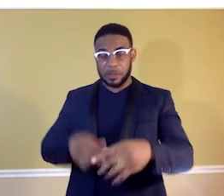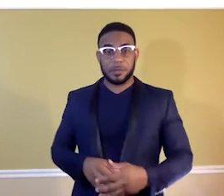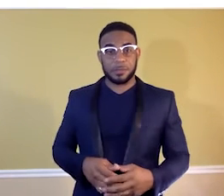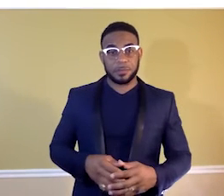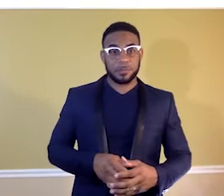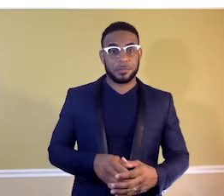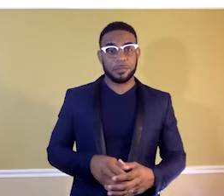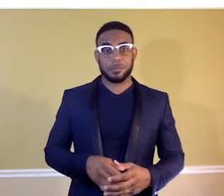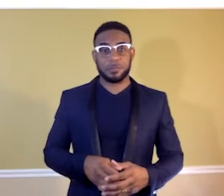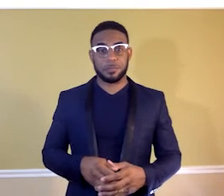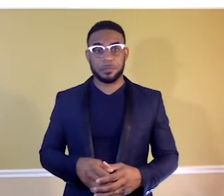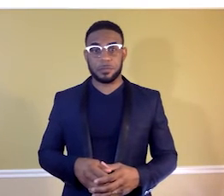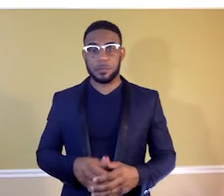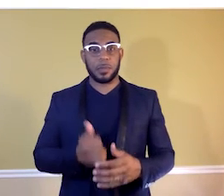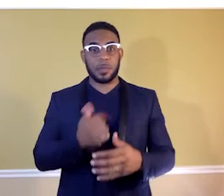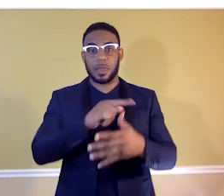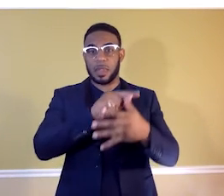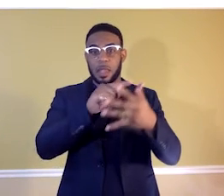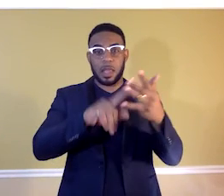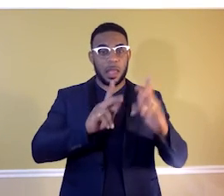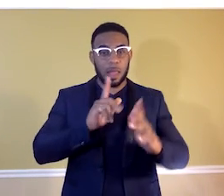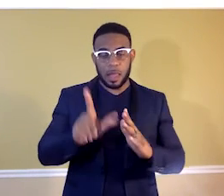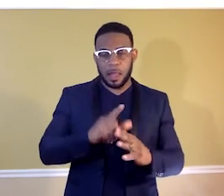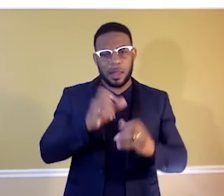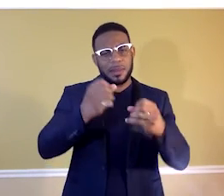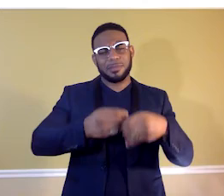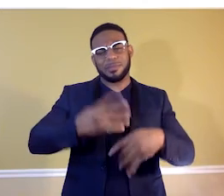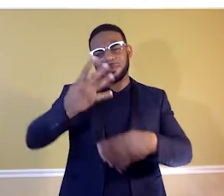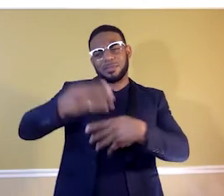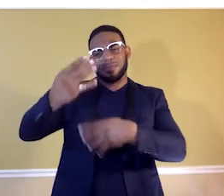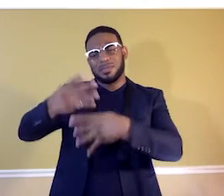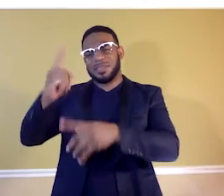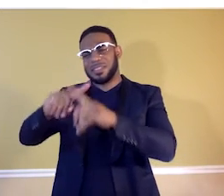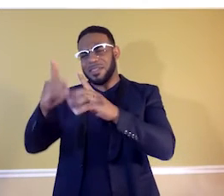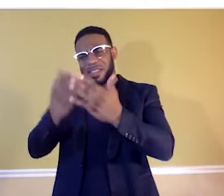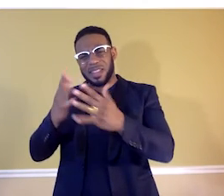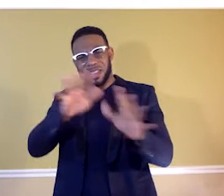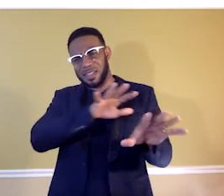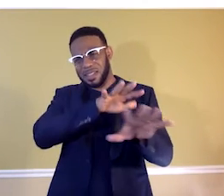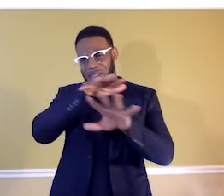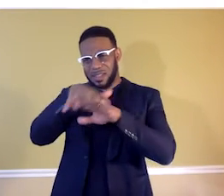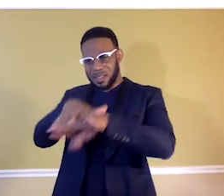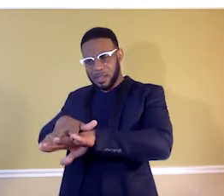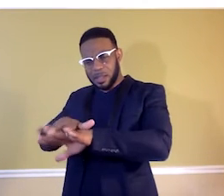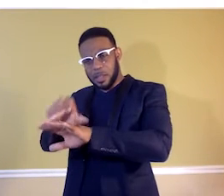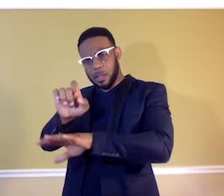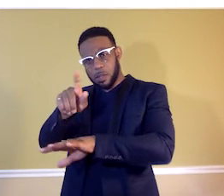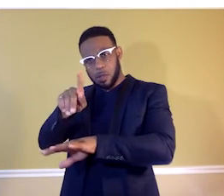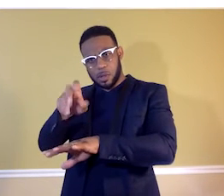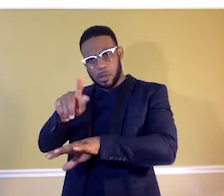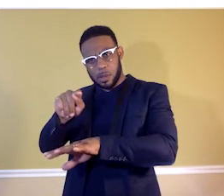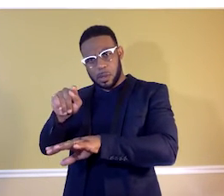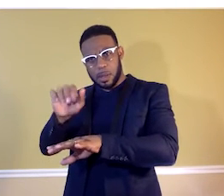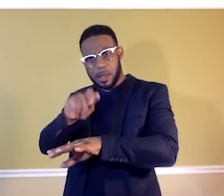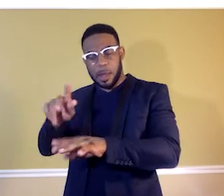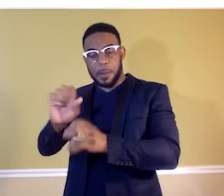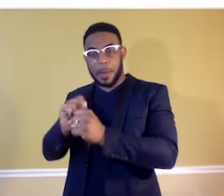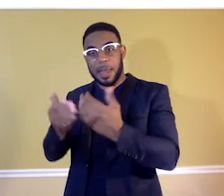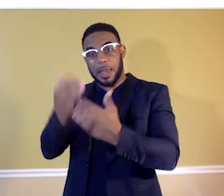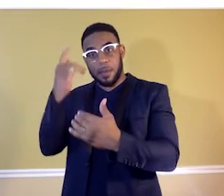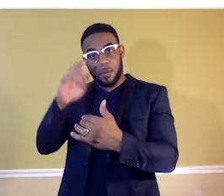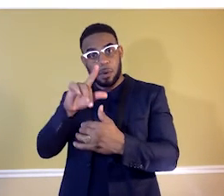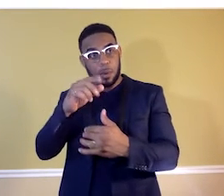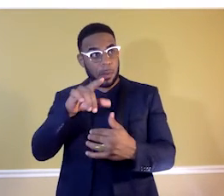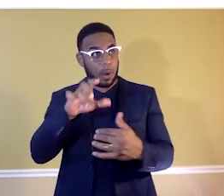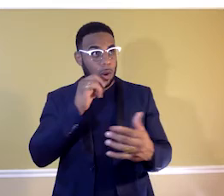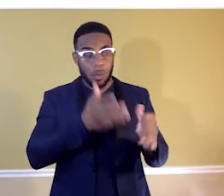I'll tell you the visual library. So there's so many different things you can embed into a Streamlit application and make it easier for bloggers